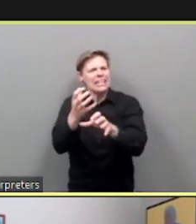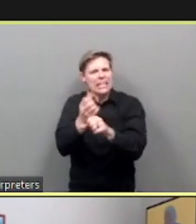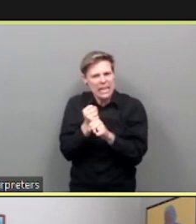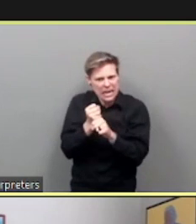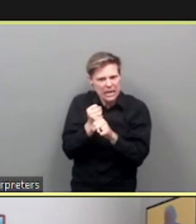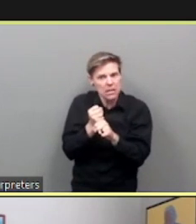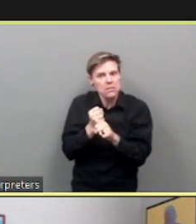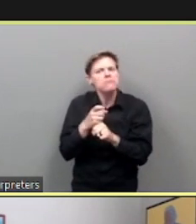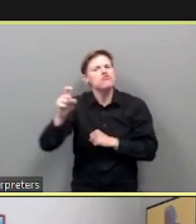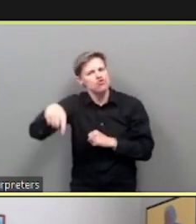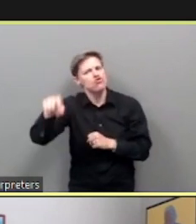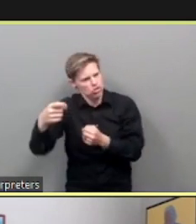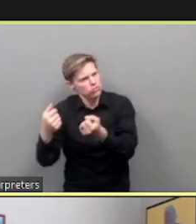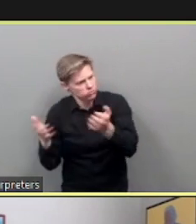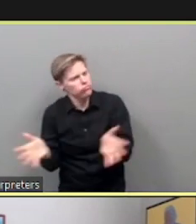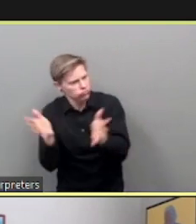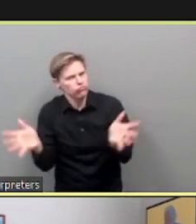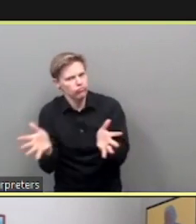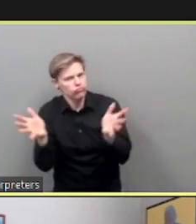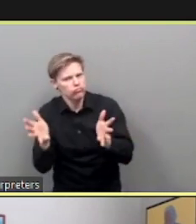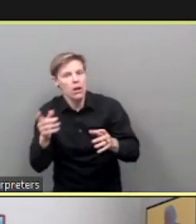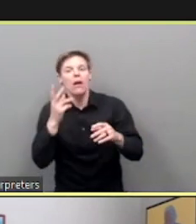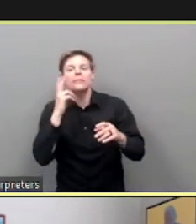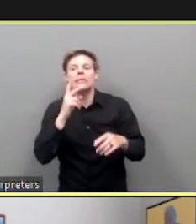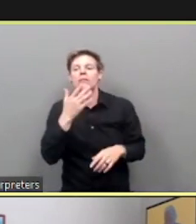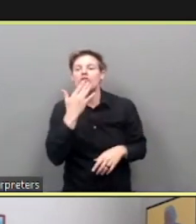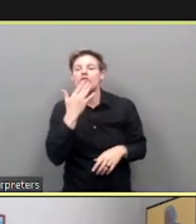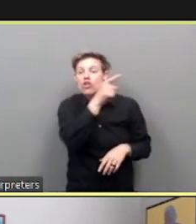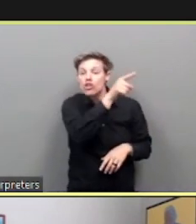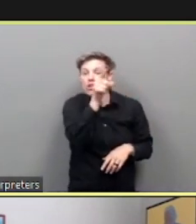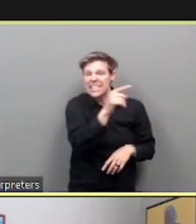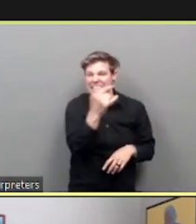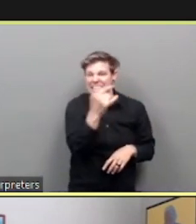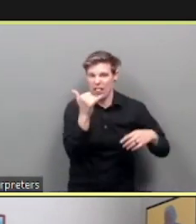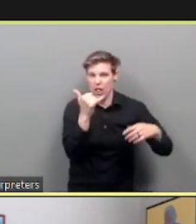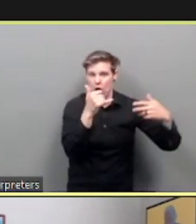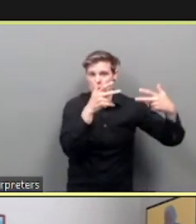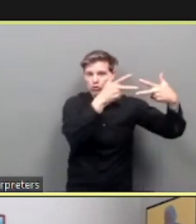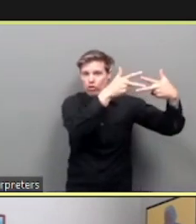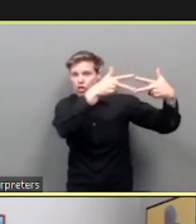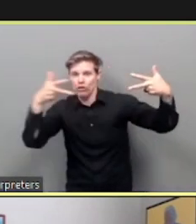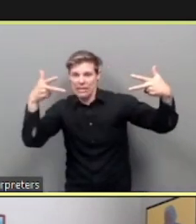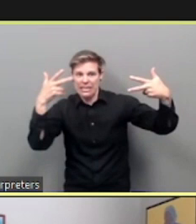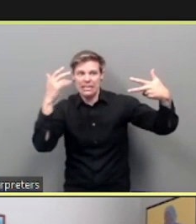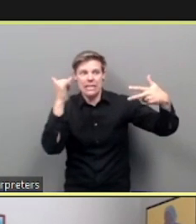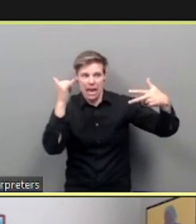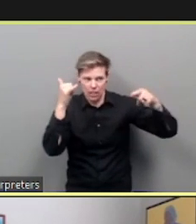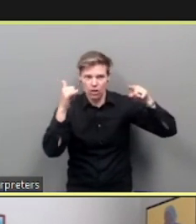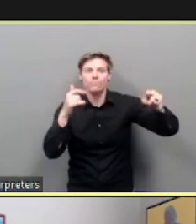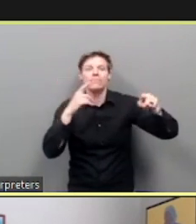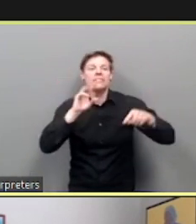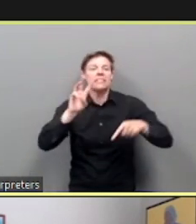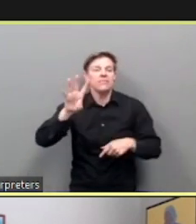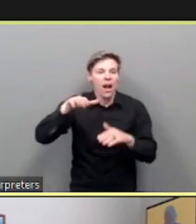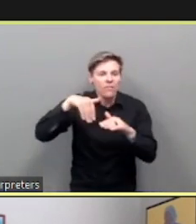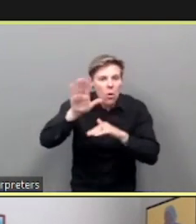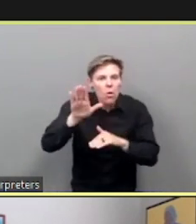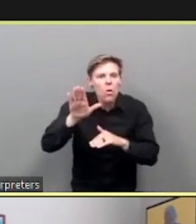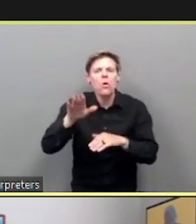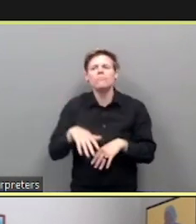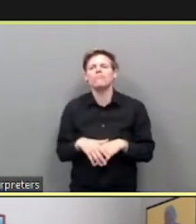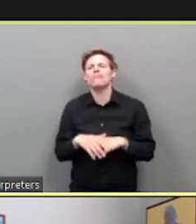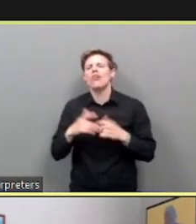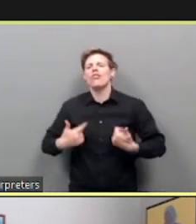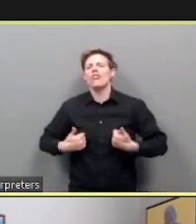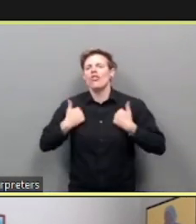here in yellow. Once again, just kind of going through people 65 and over, residents in long-term care facilities, 50